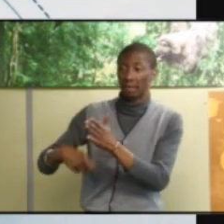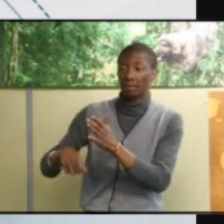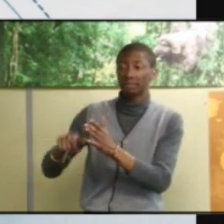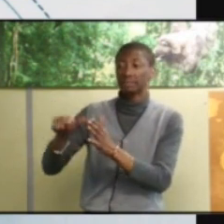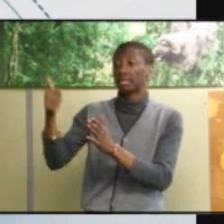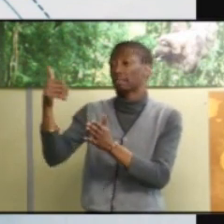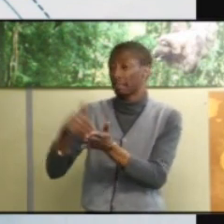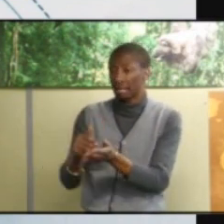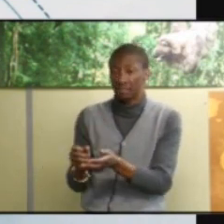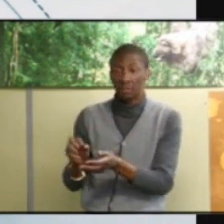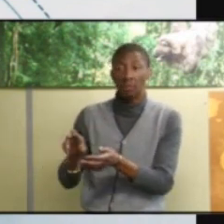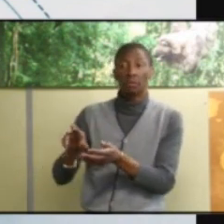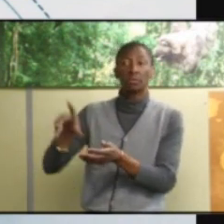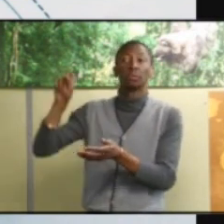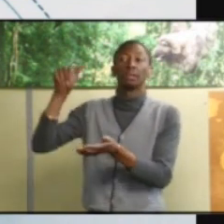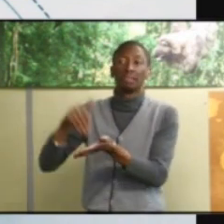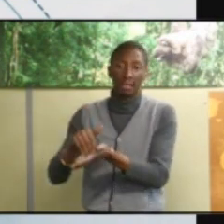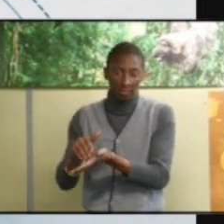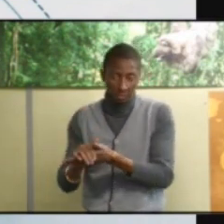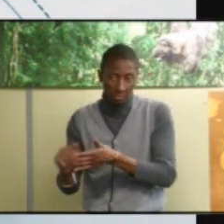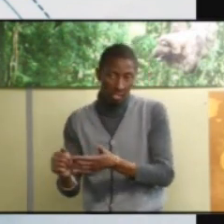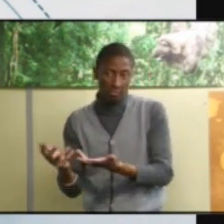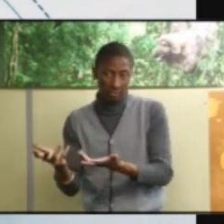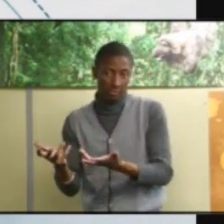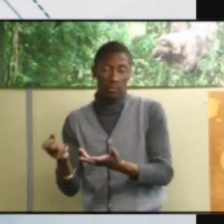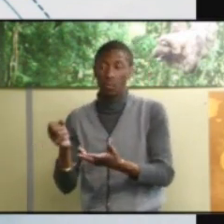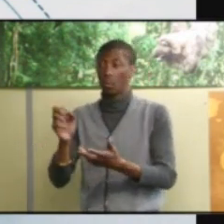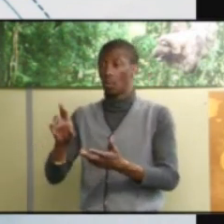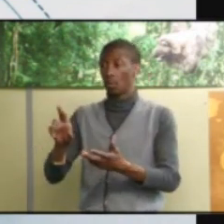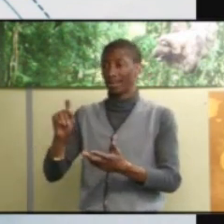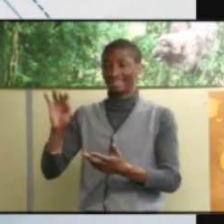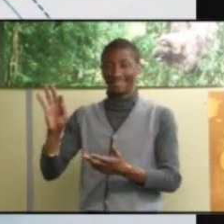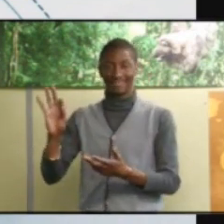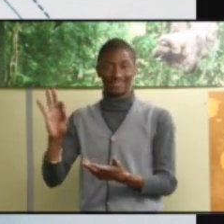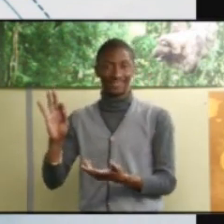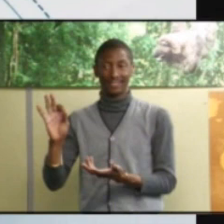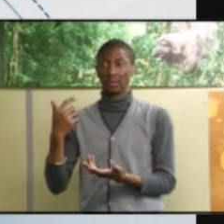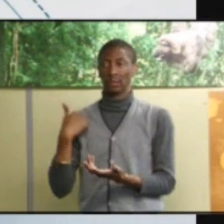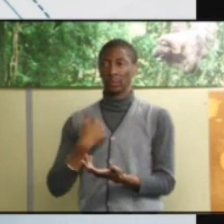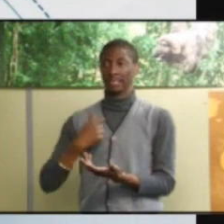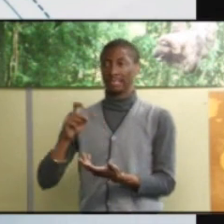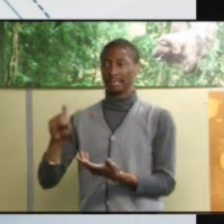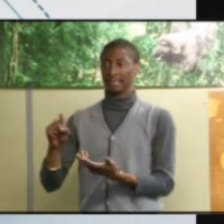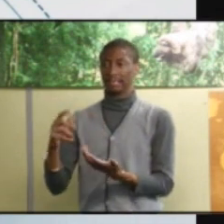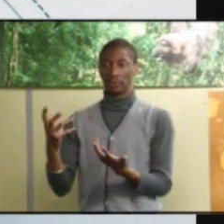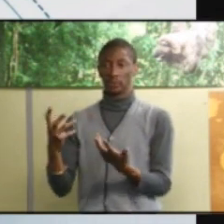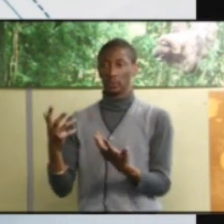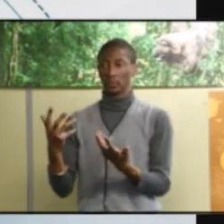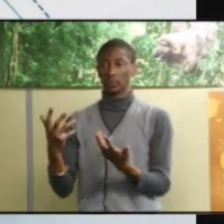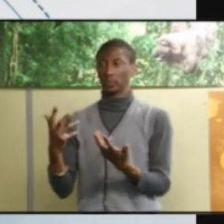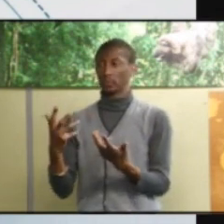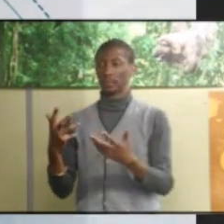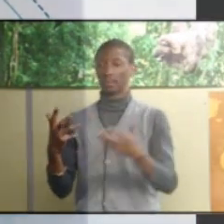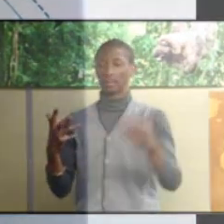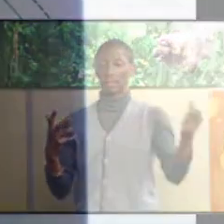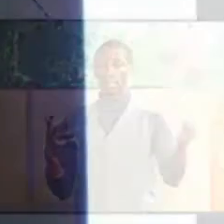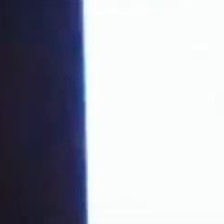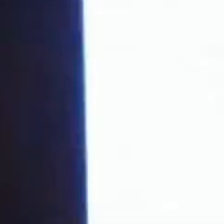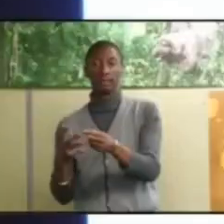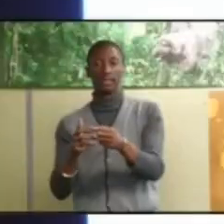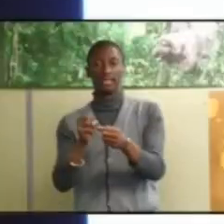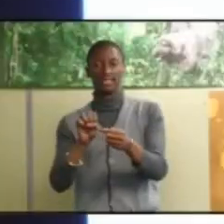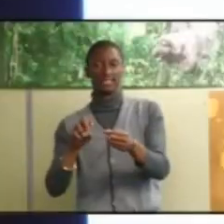$20,000 interactive, or if we need to get an integrator or a subcontractor involved.